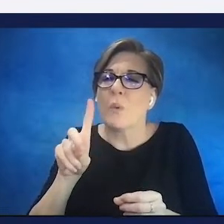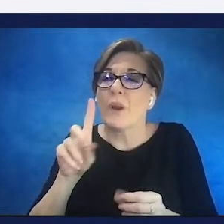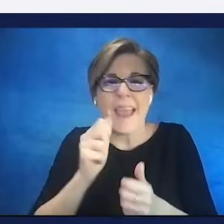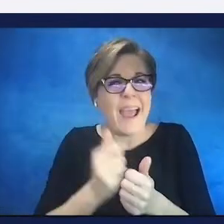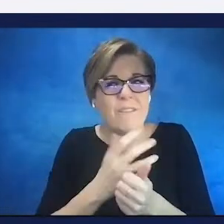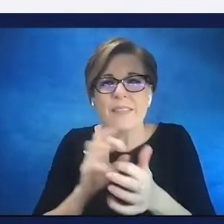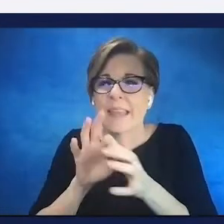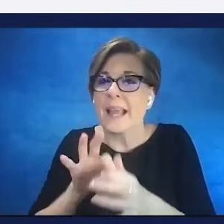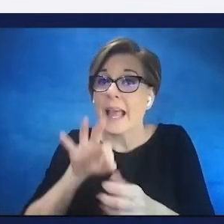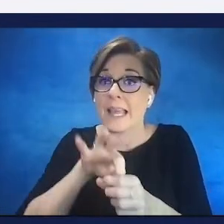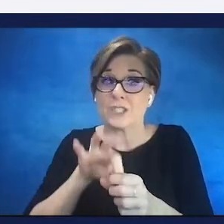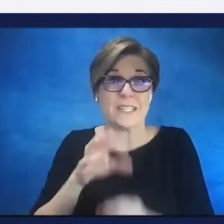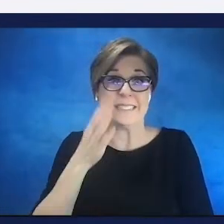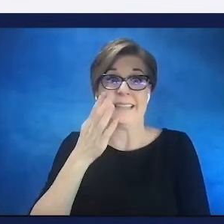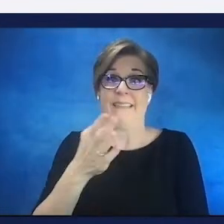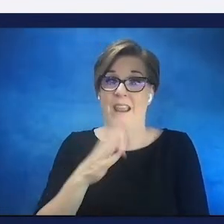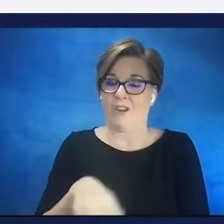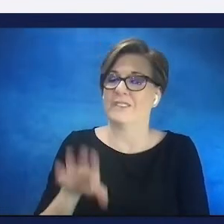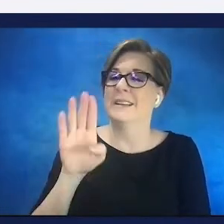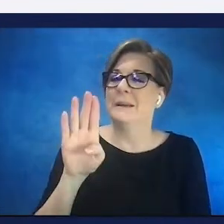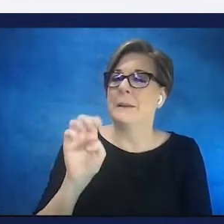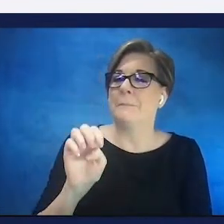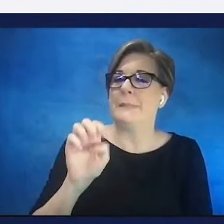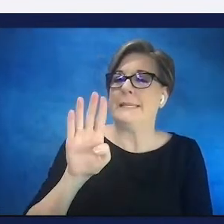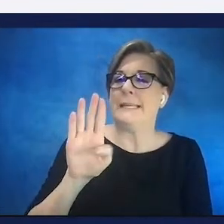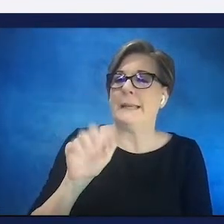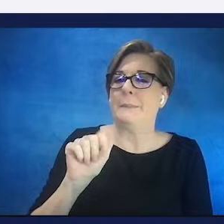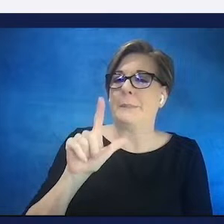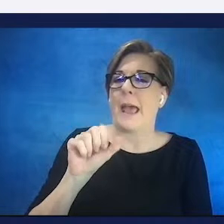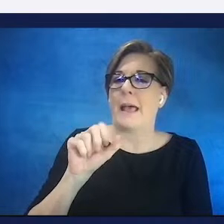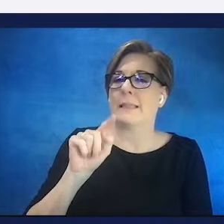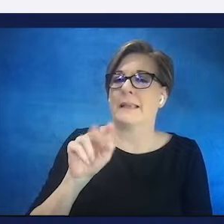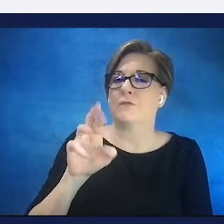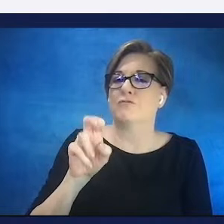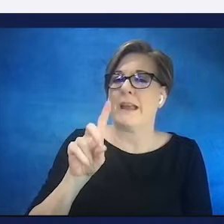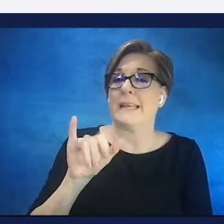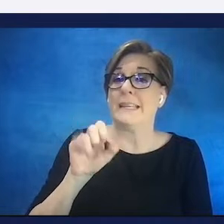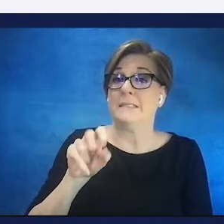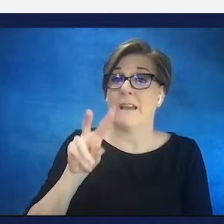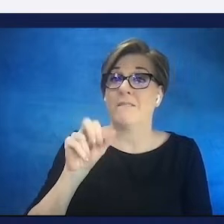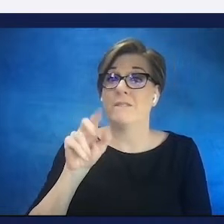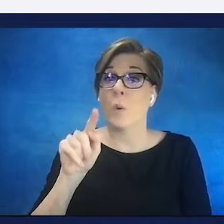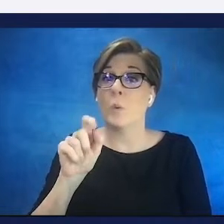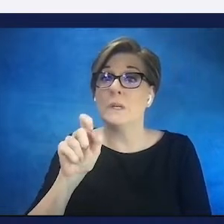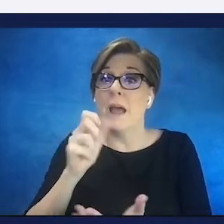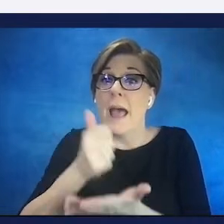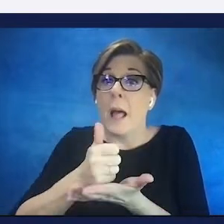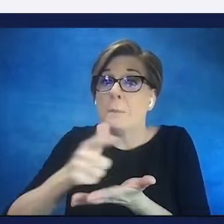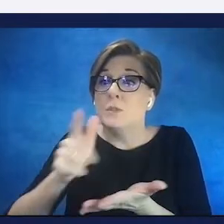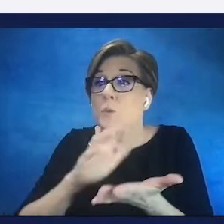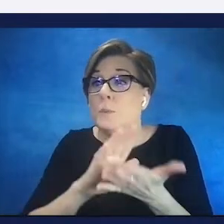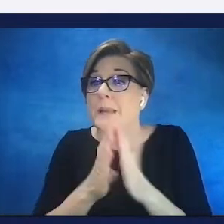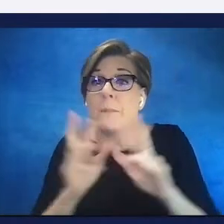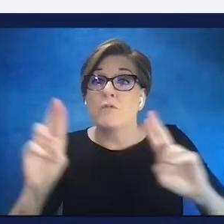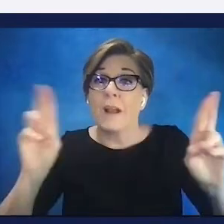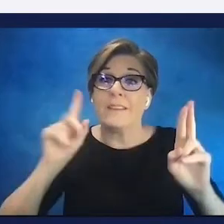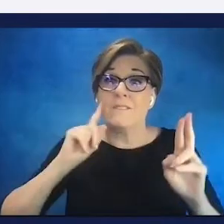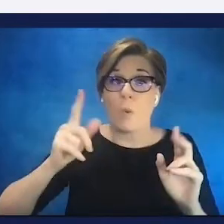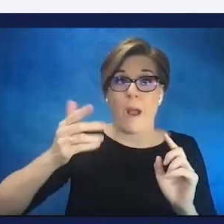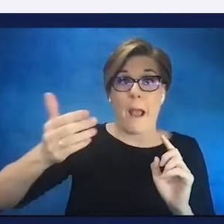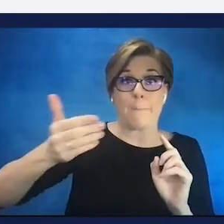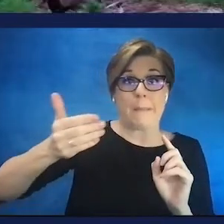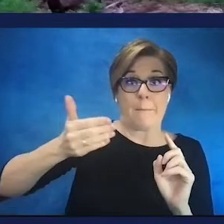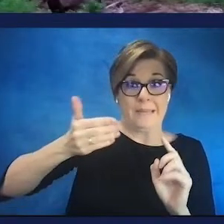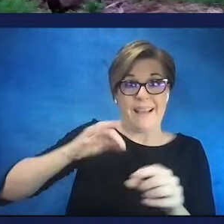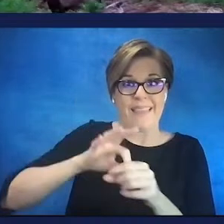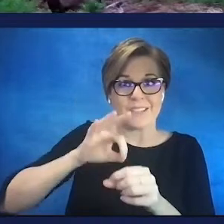things elections. So please do go to ballot-ready.vote. It'll help you to prepare for the upcoming elections and provide you all the information that